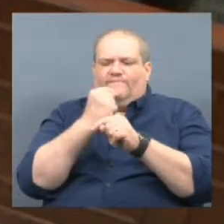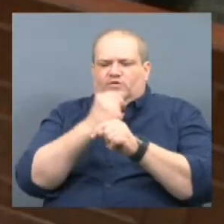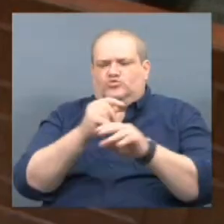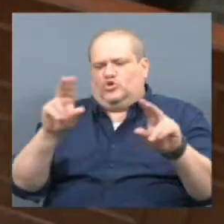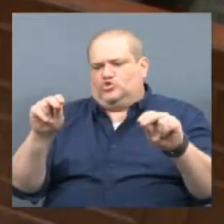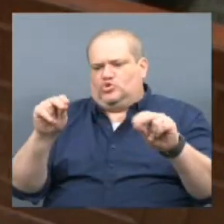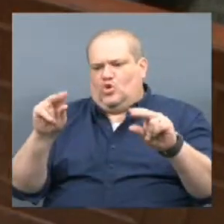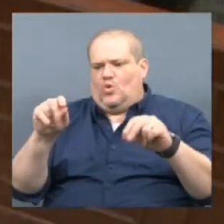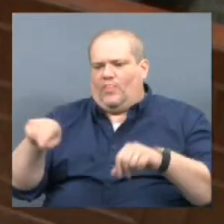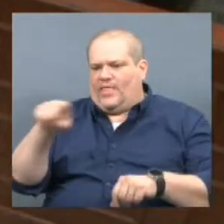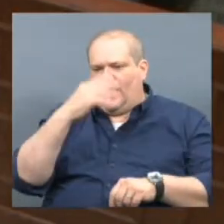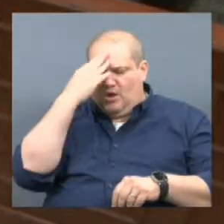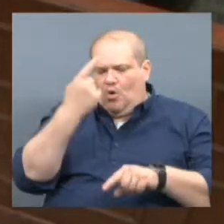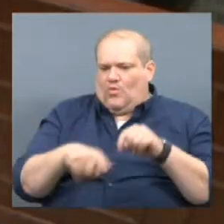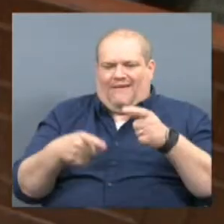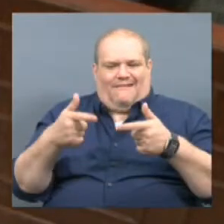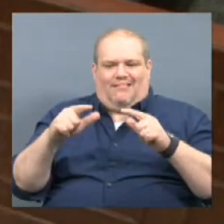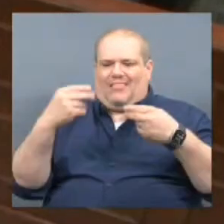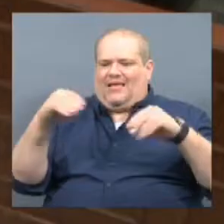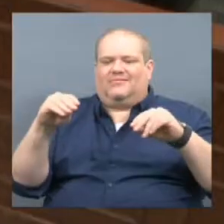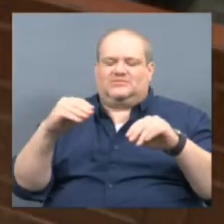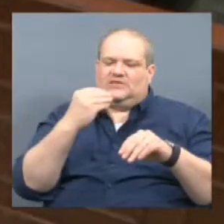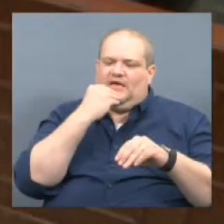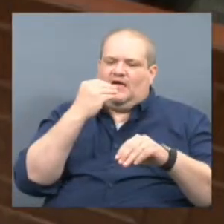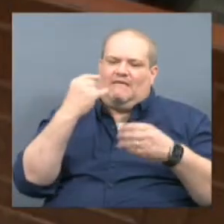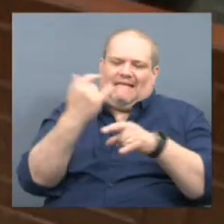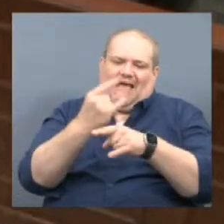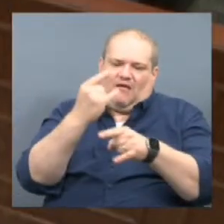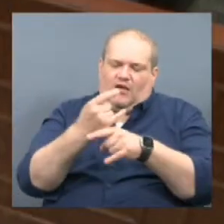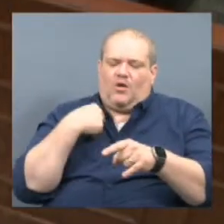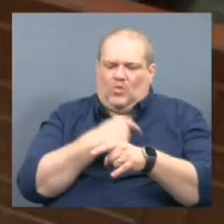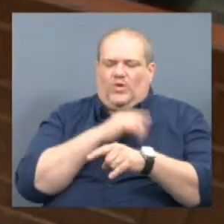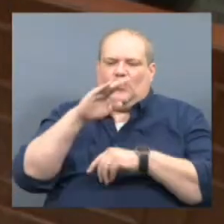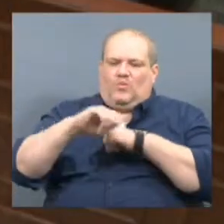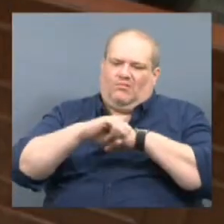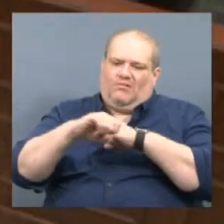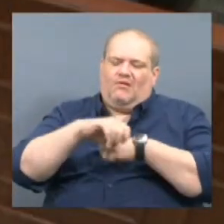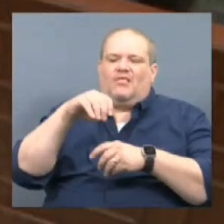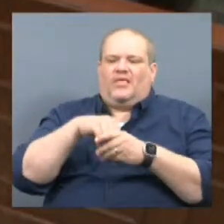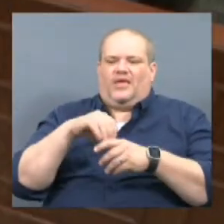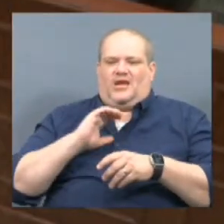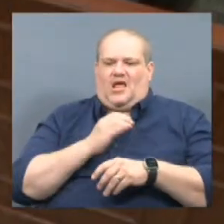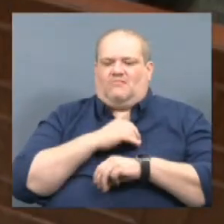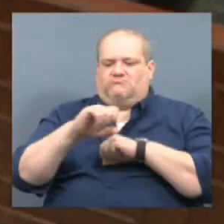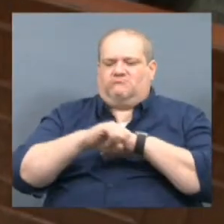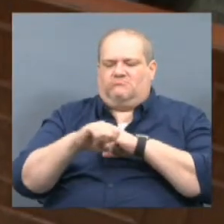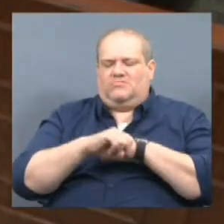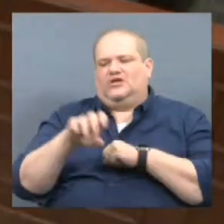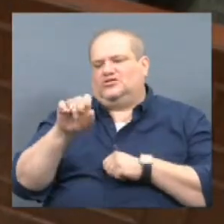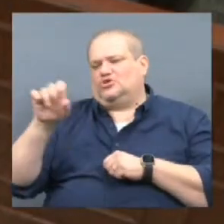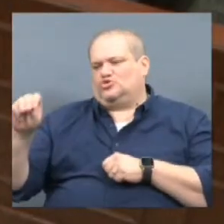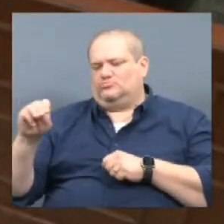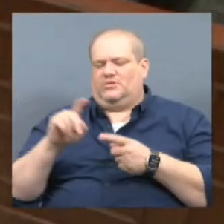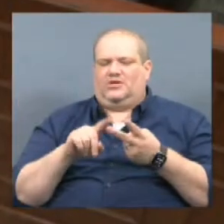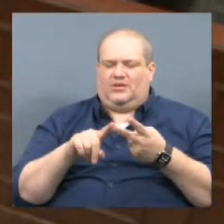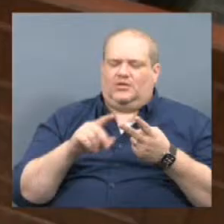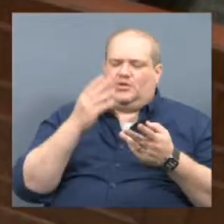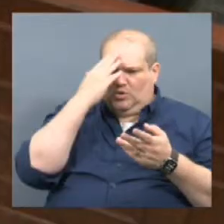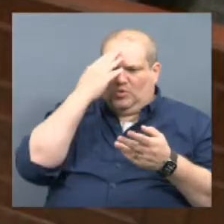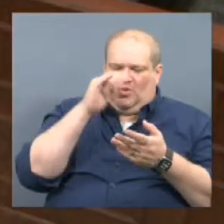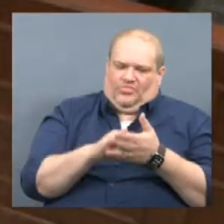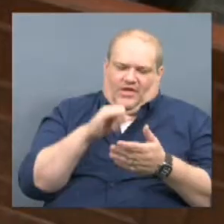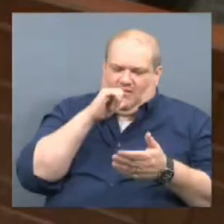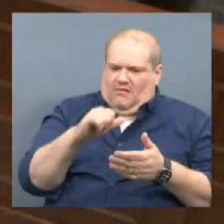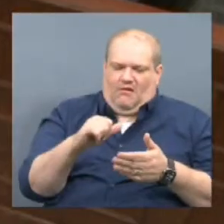know that there will be no alcohol sales. And that's one of the things that we are going to be putting in our advertising and in our social media. You know,